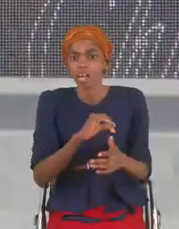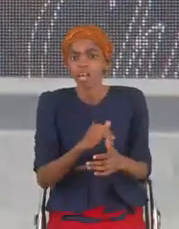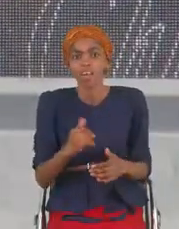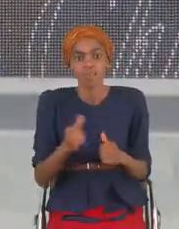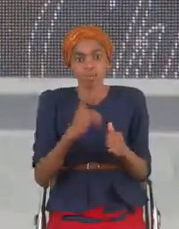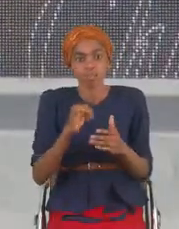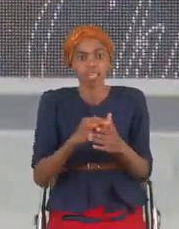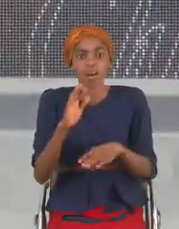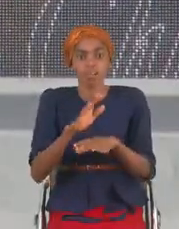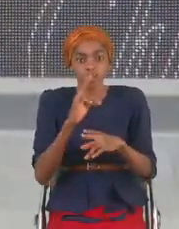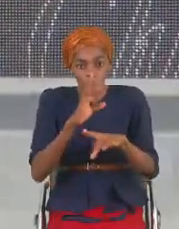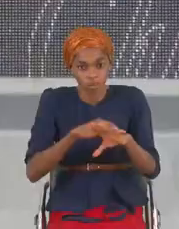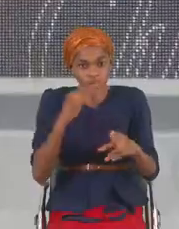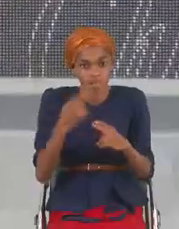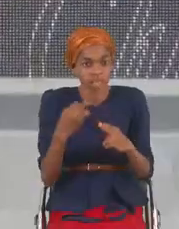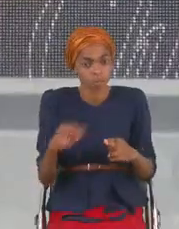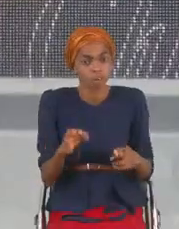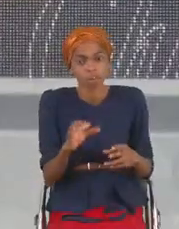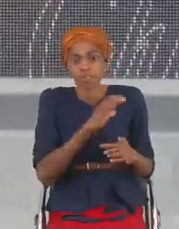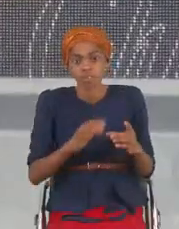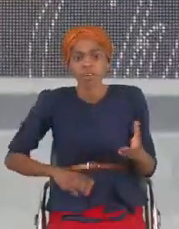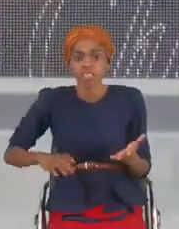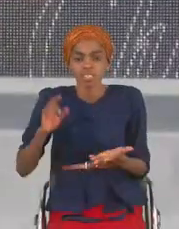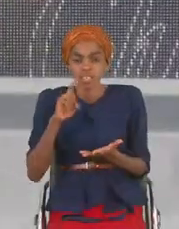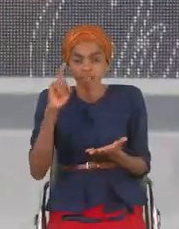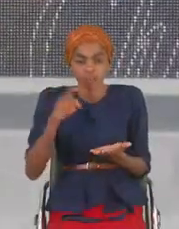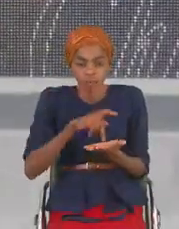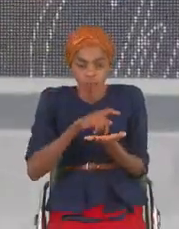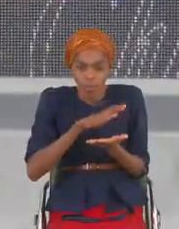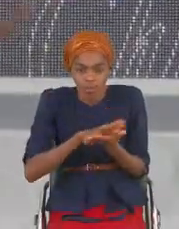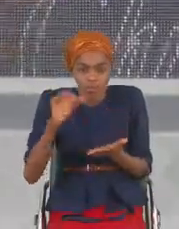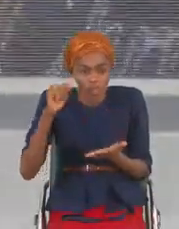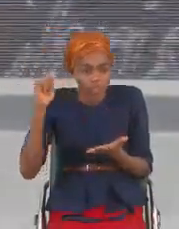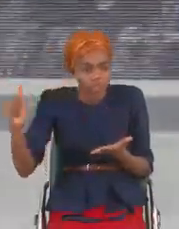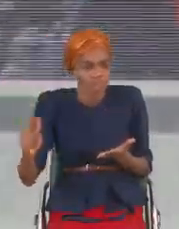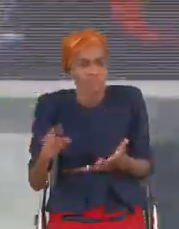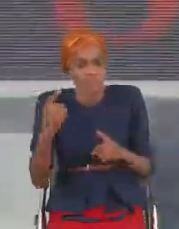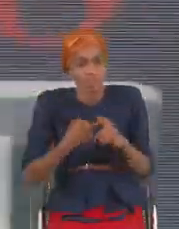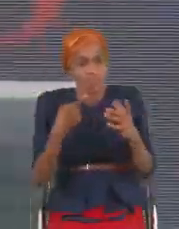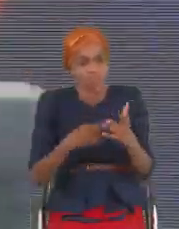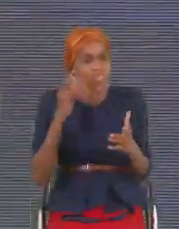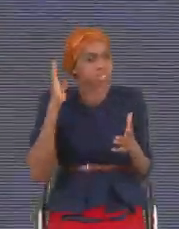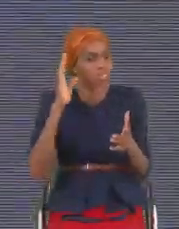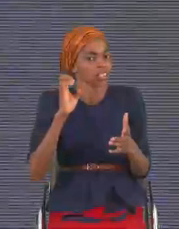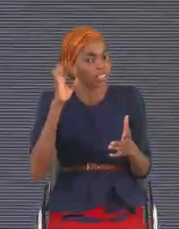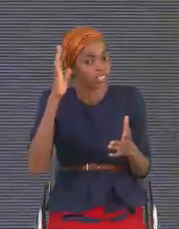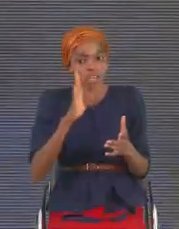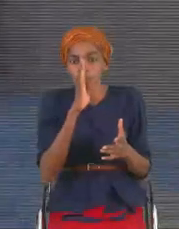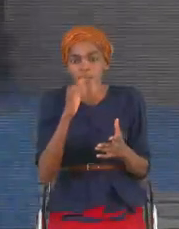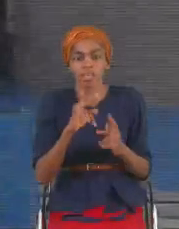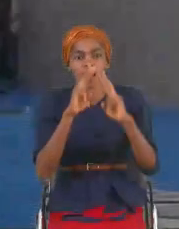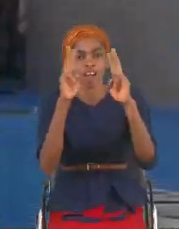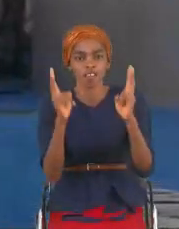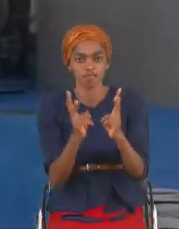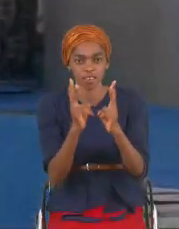the name of Christ, therefore purge himself, purge herself from these, it shall be a vessel